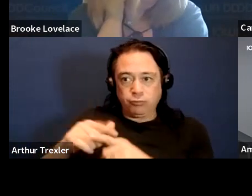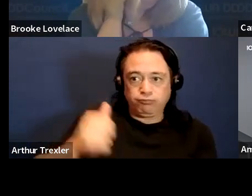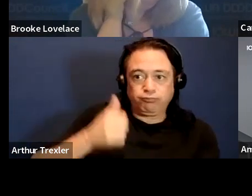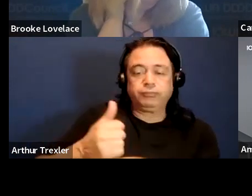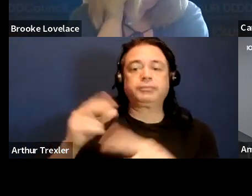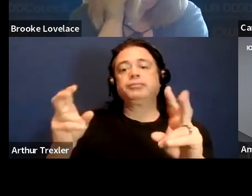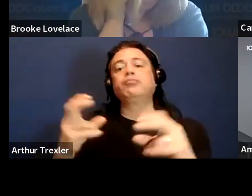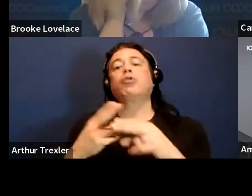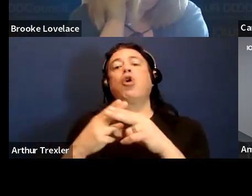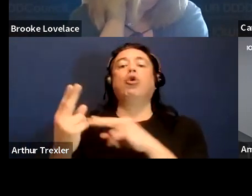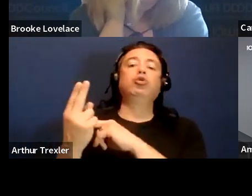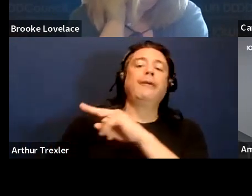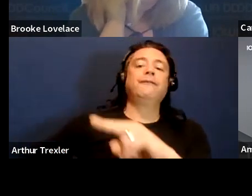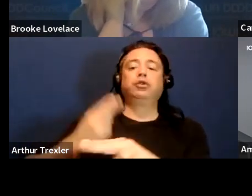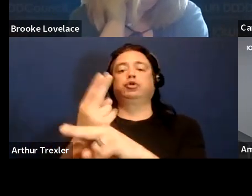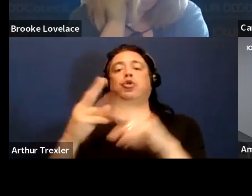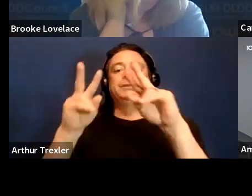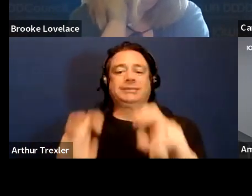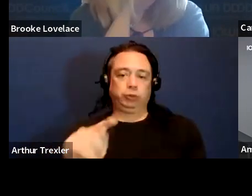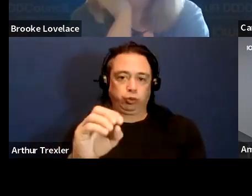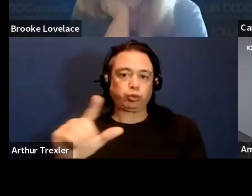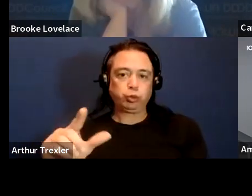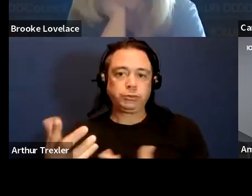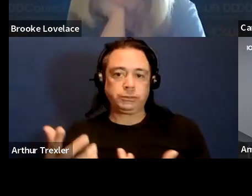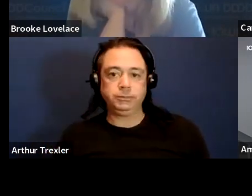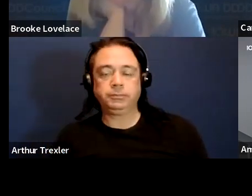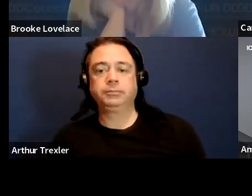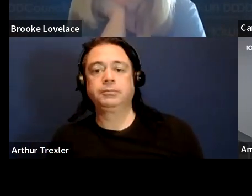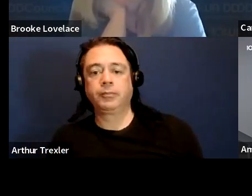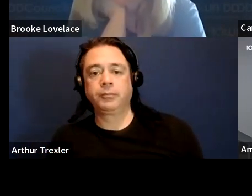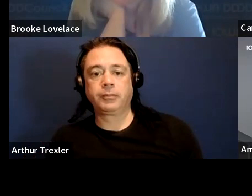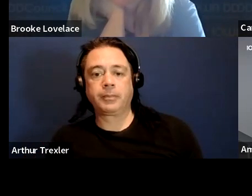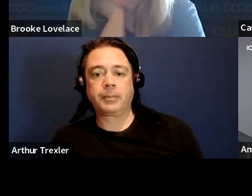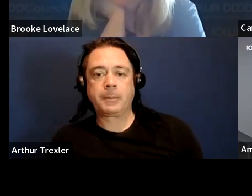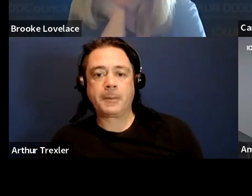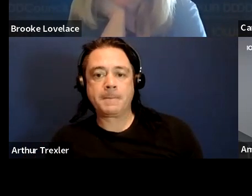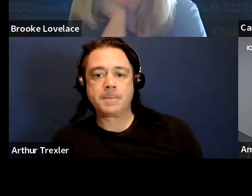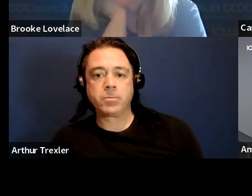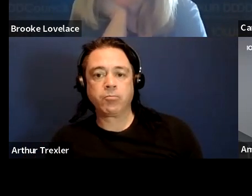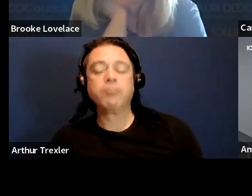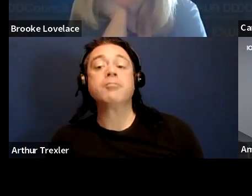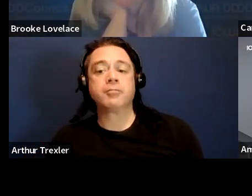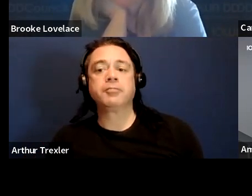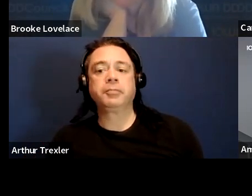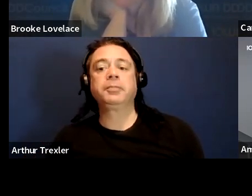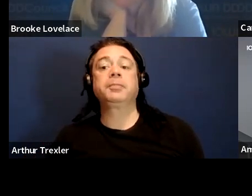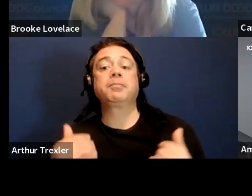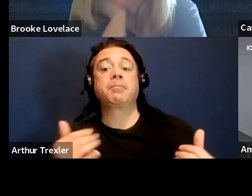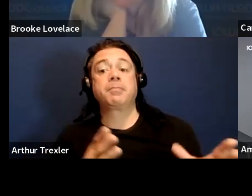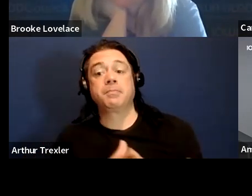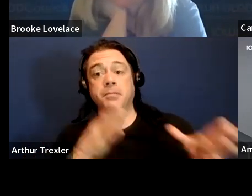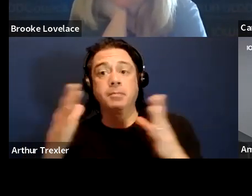assessment tool and process. All right, so moving into